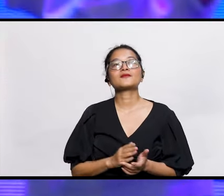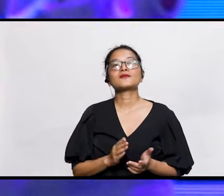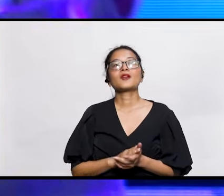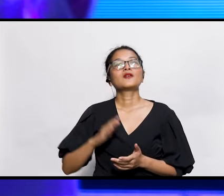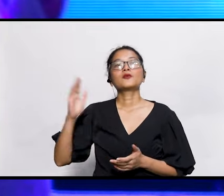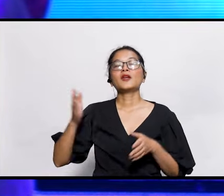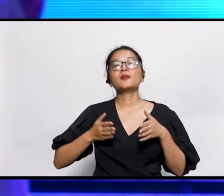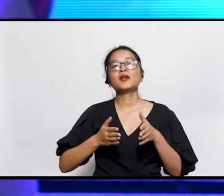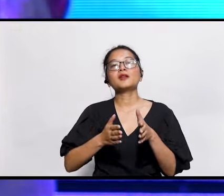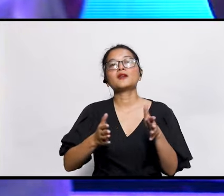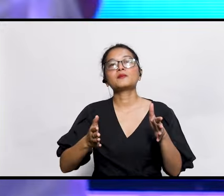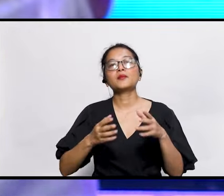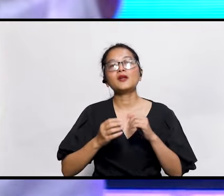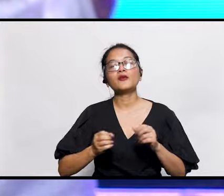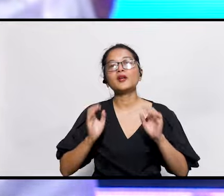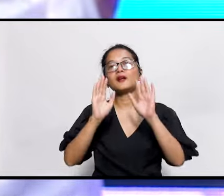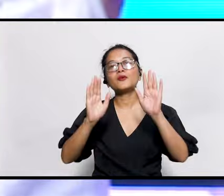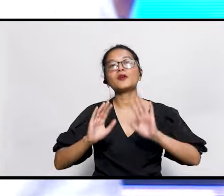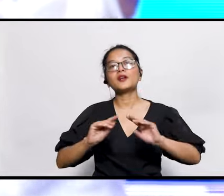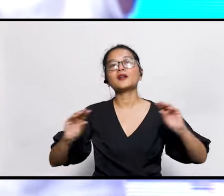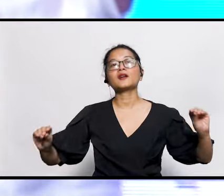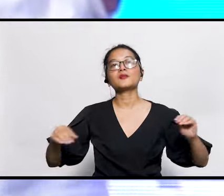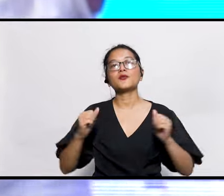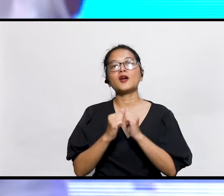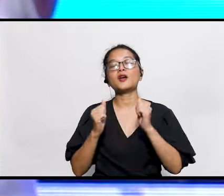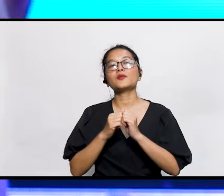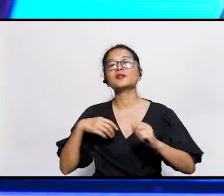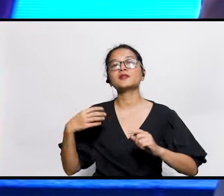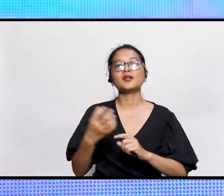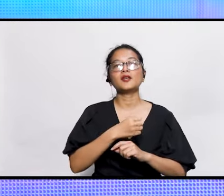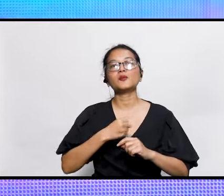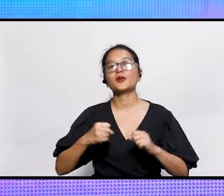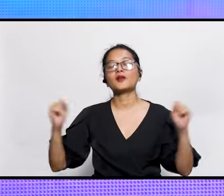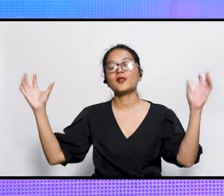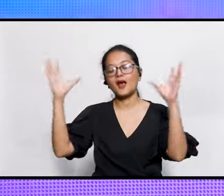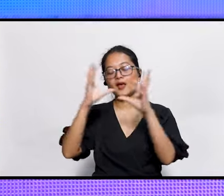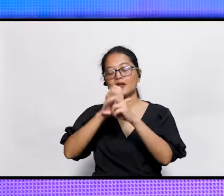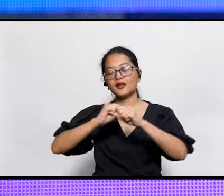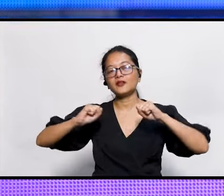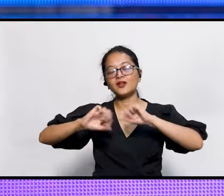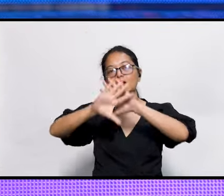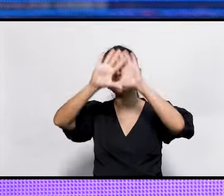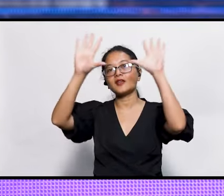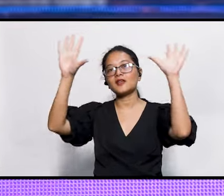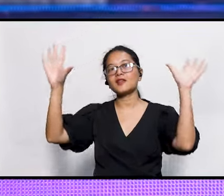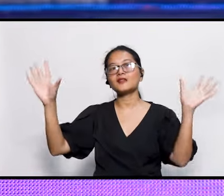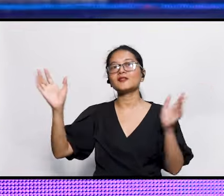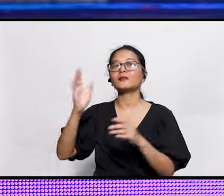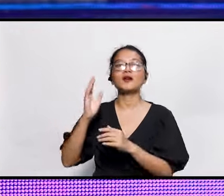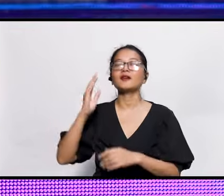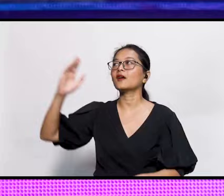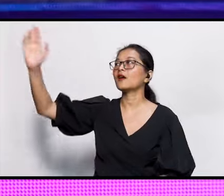are Wayer mirac worker promise keeper in the